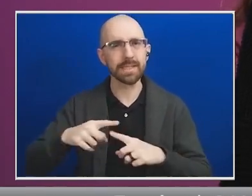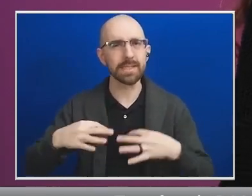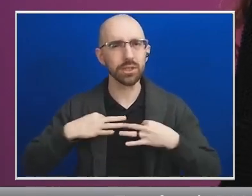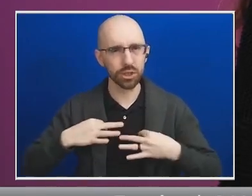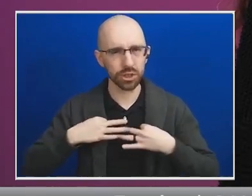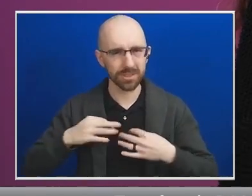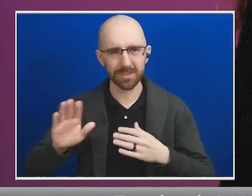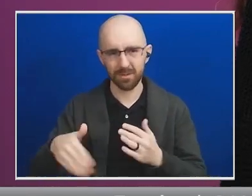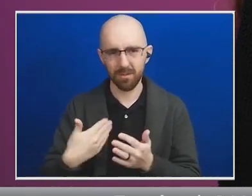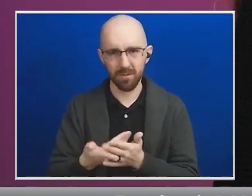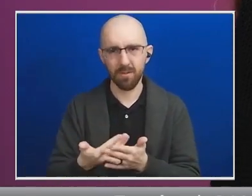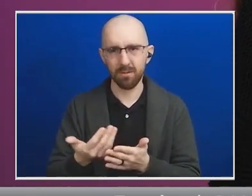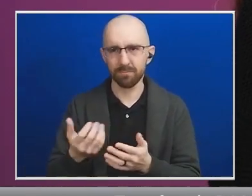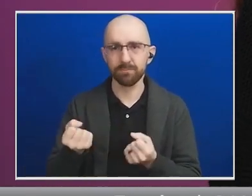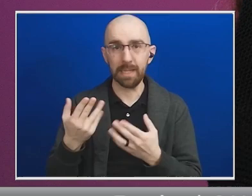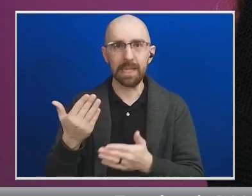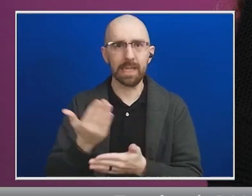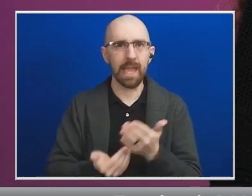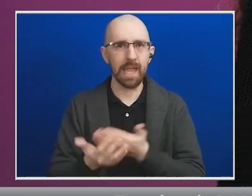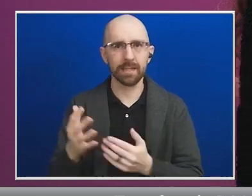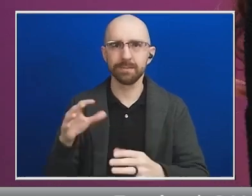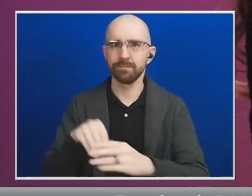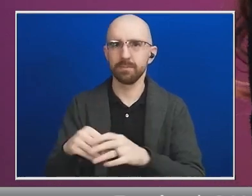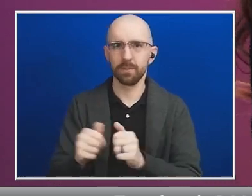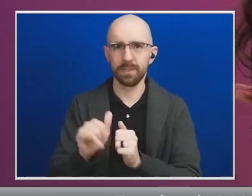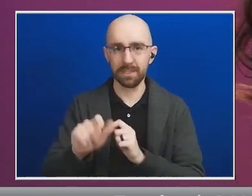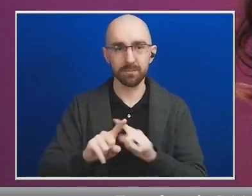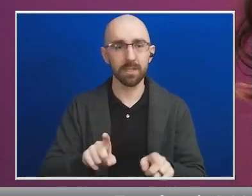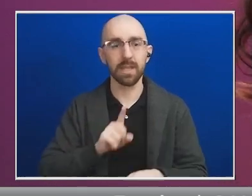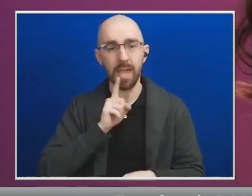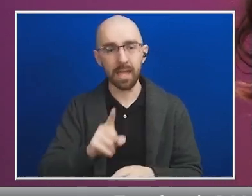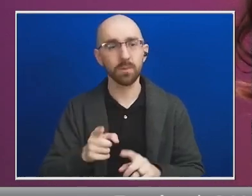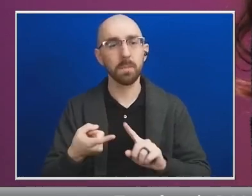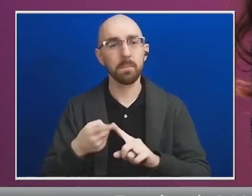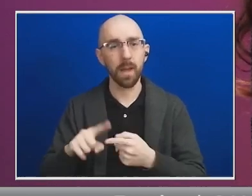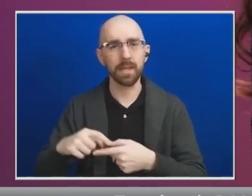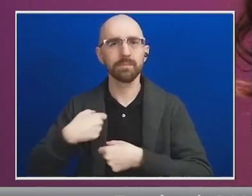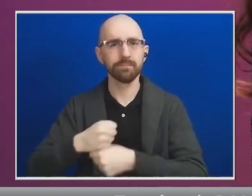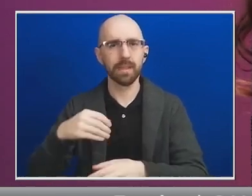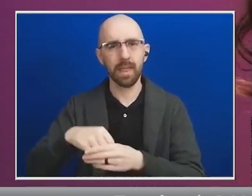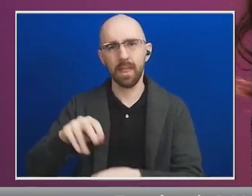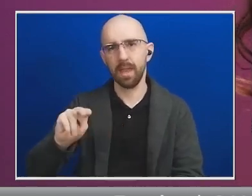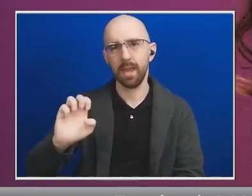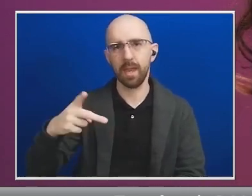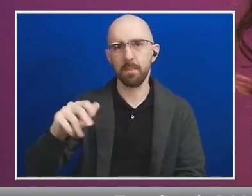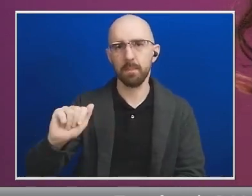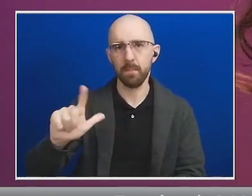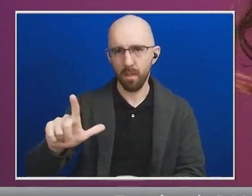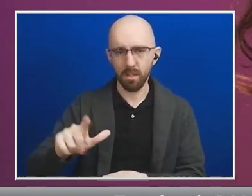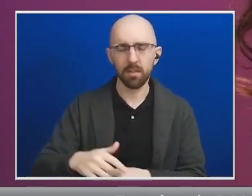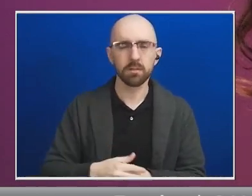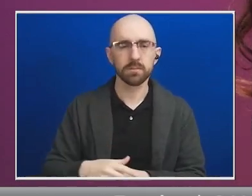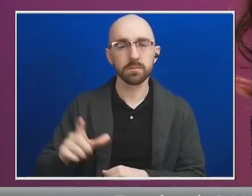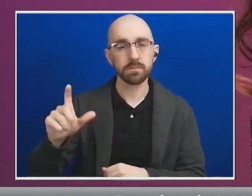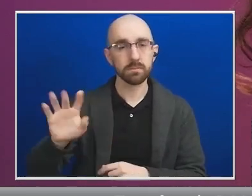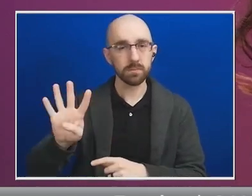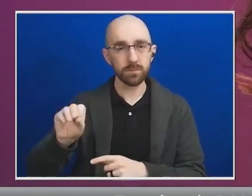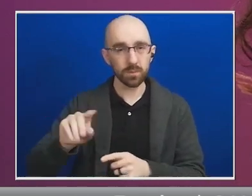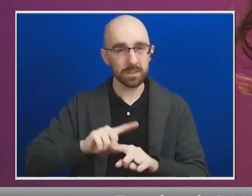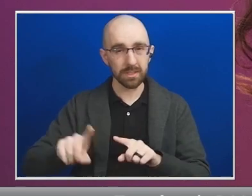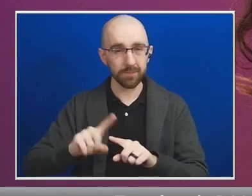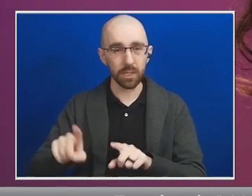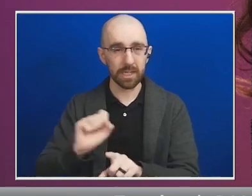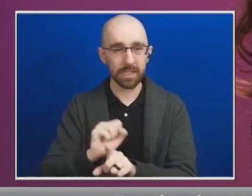go into what we do, but the actual buddies are produced in Nepal, and then we with 40 different conditions and 3 different skin